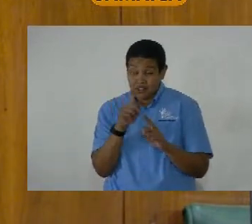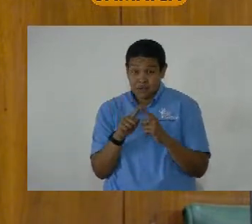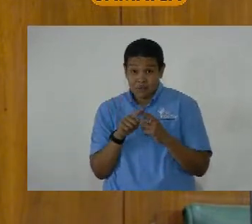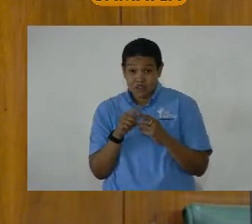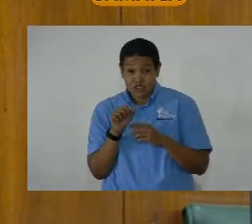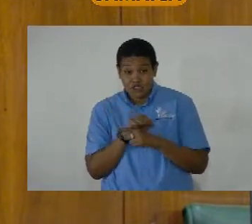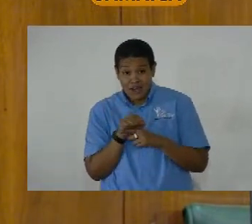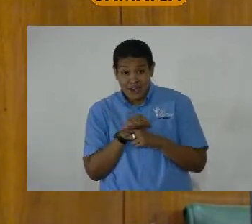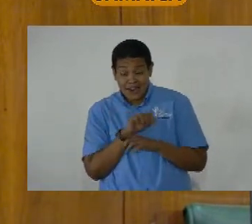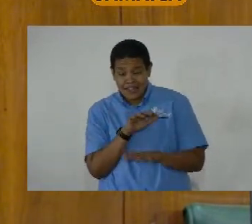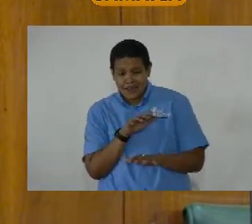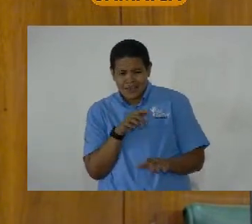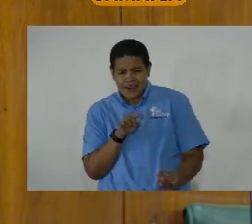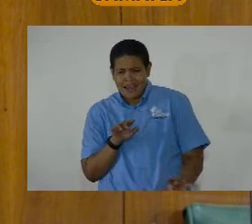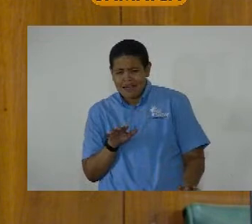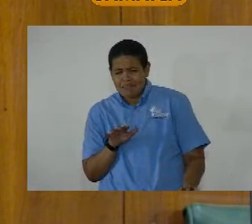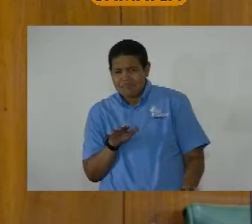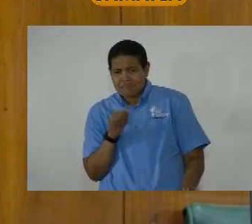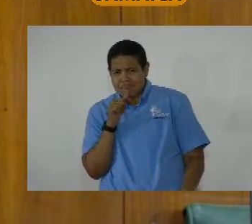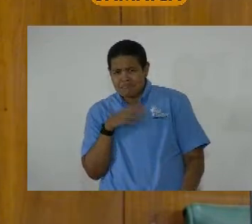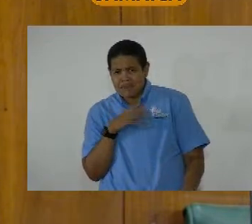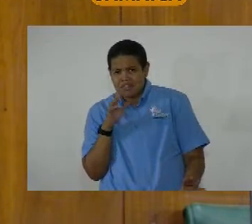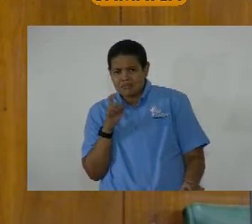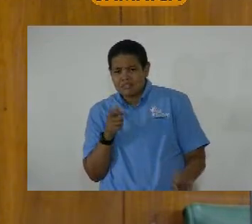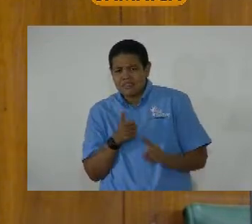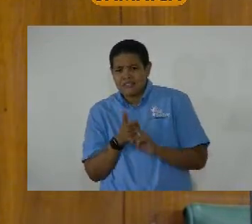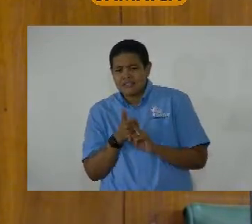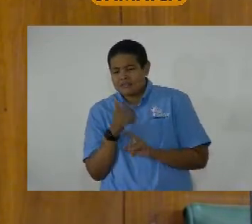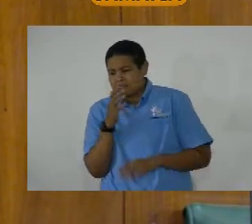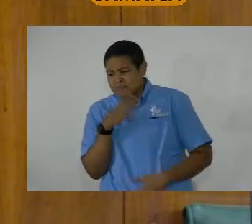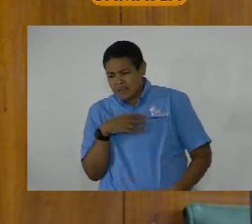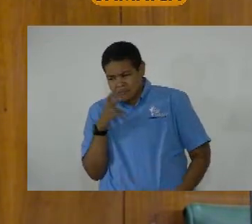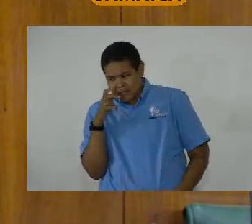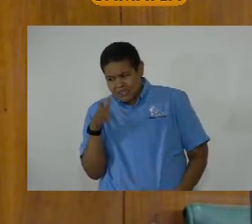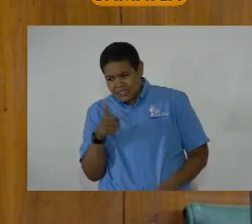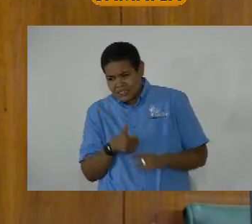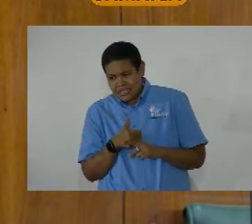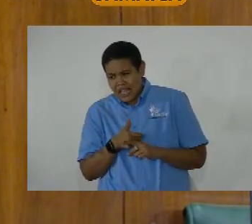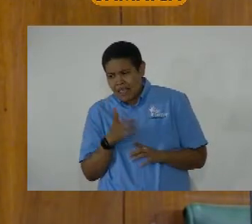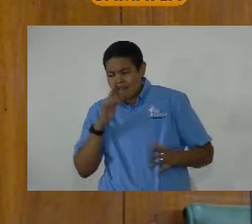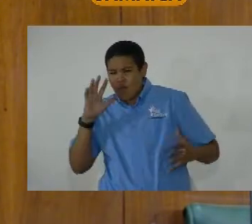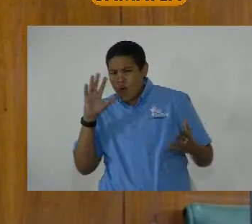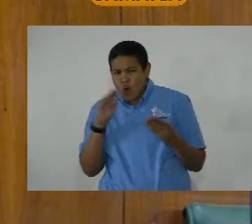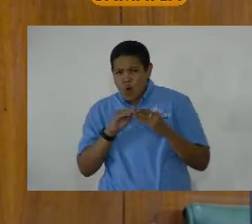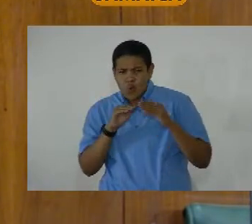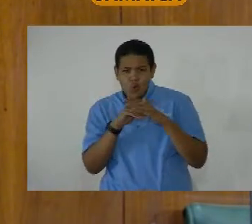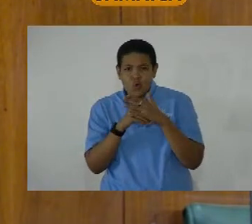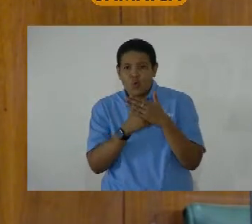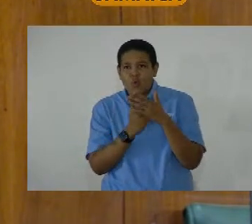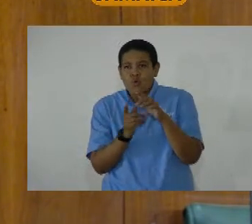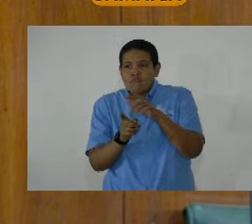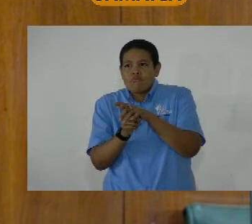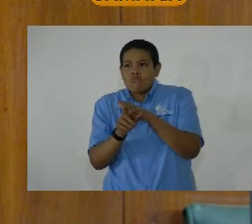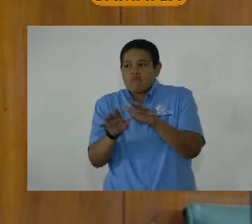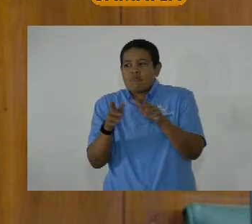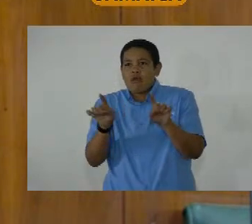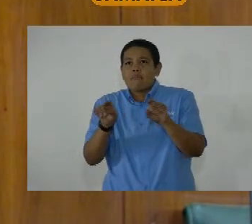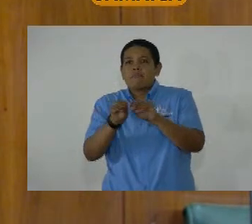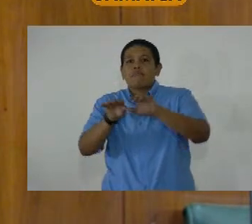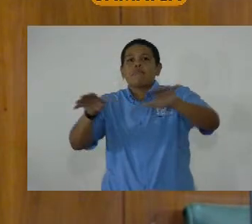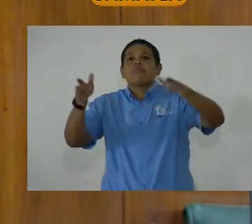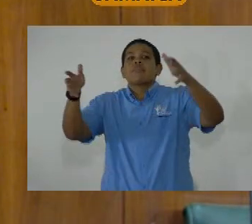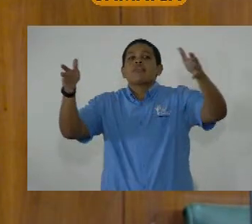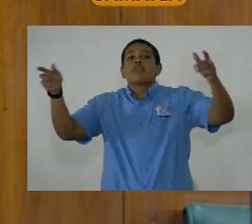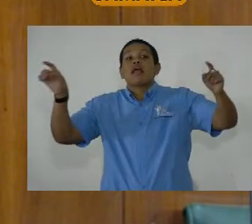Training, Madam Minister, there's a whole new horizon out there,